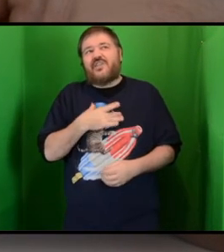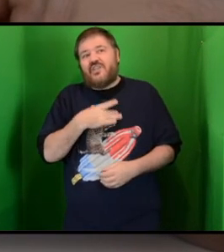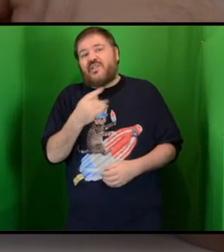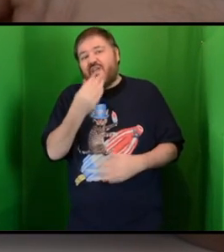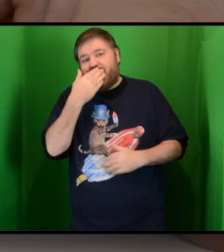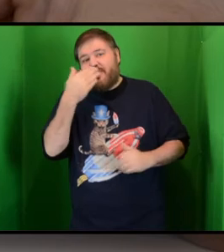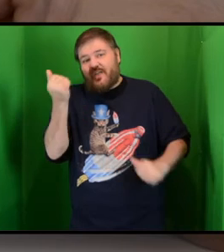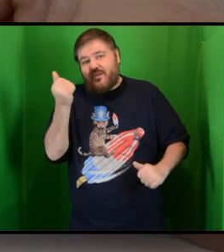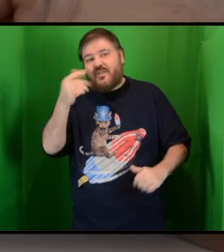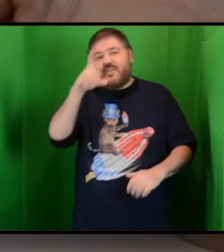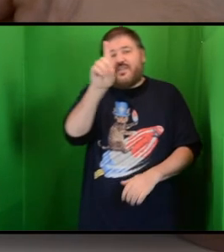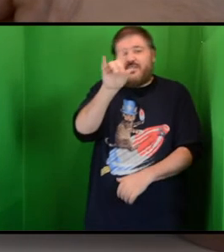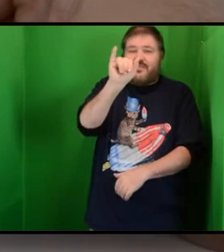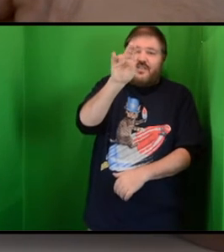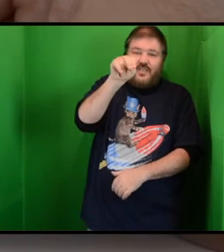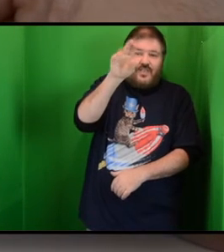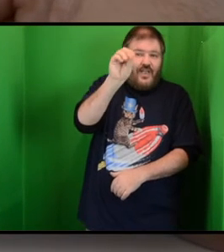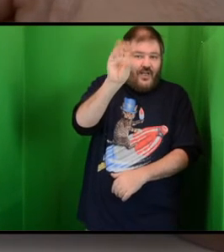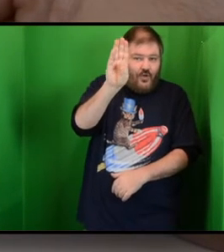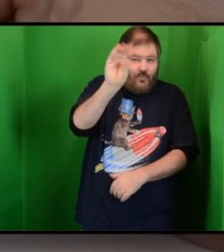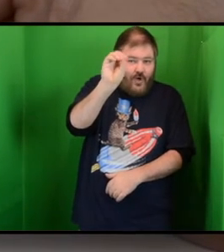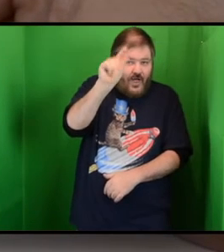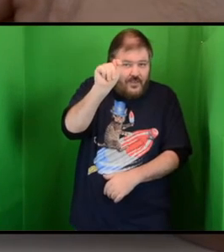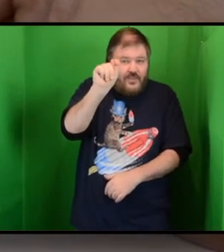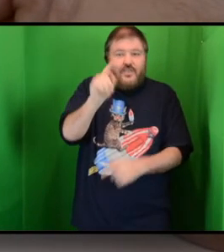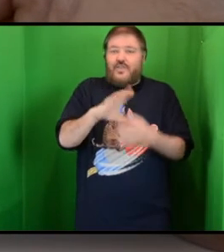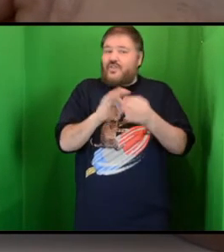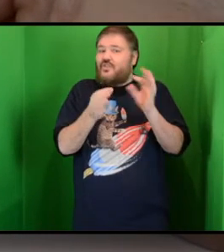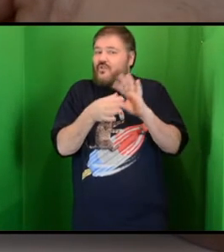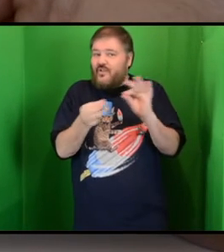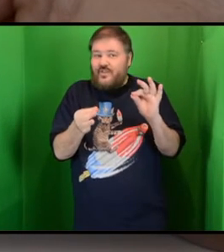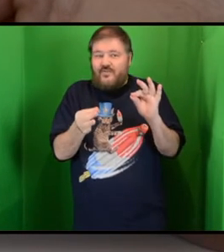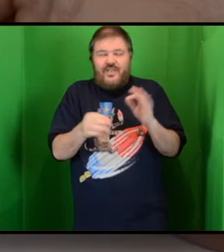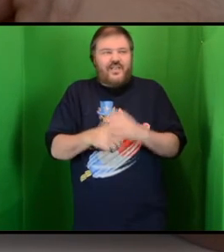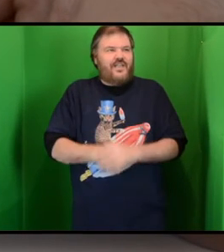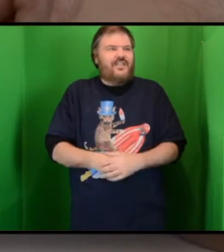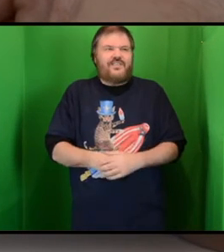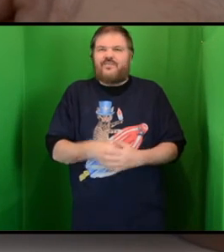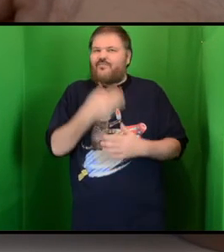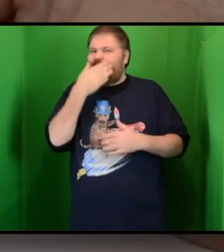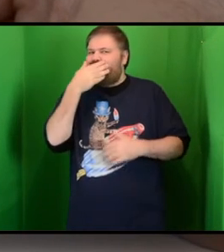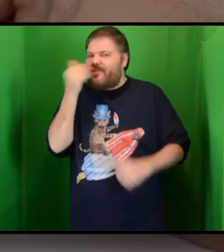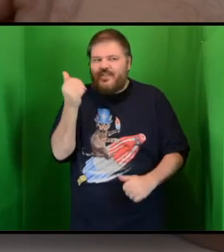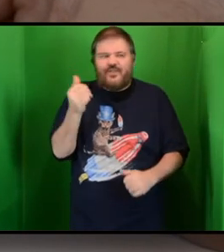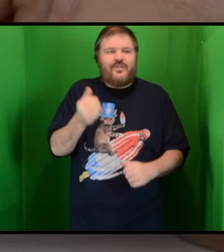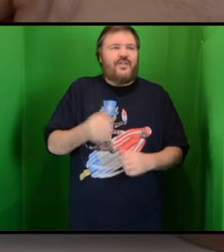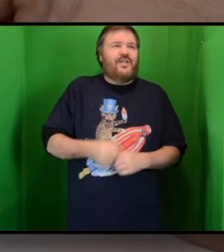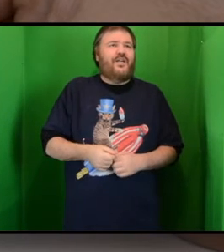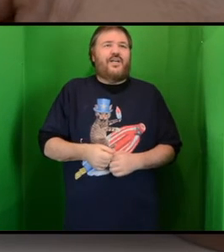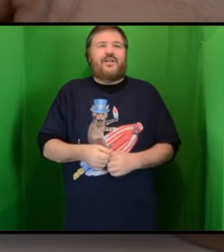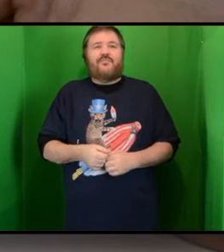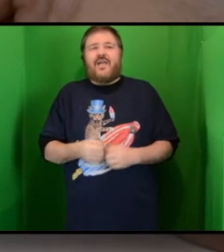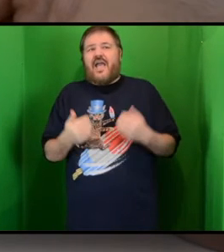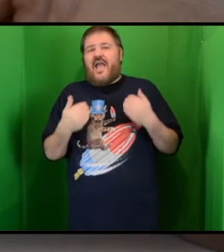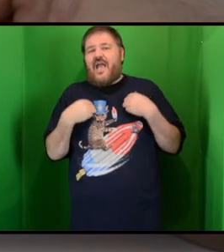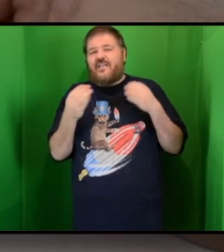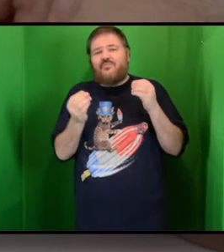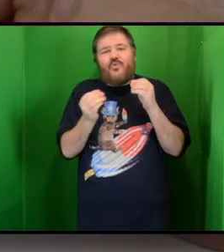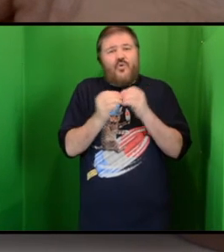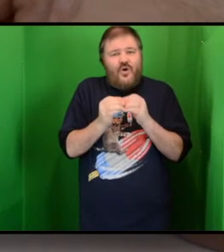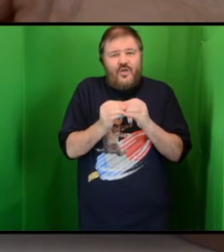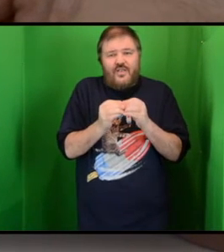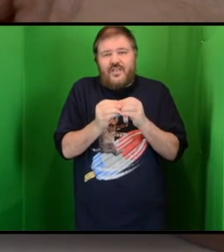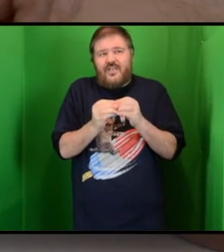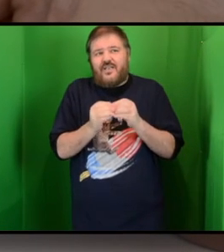more involved in it. I wish there was, and of course I might be wrong. I might, with what I know, I could be